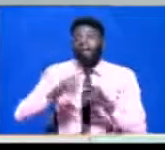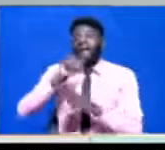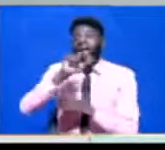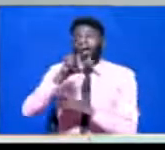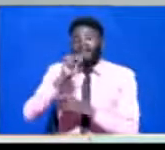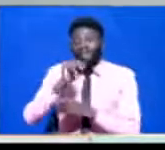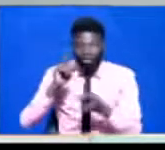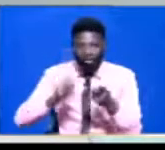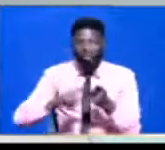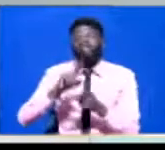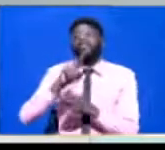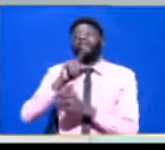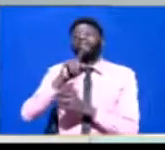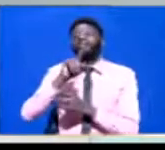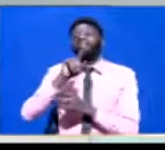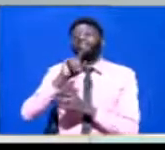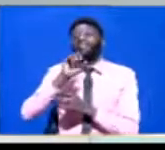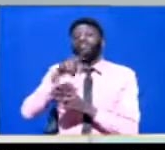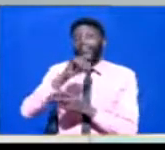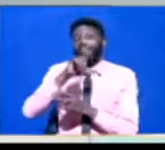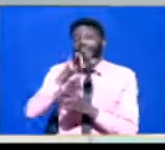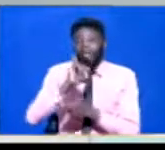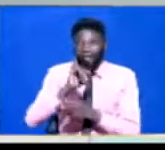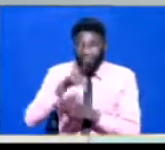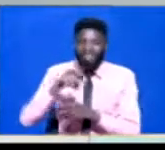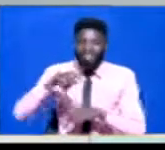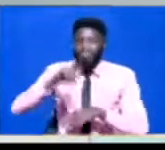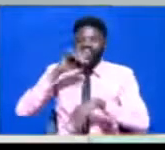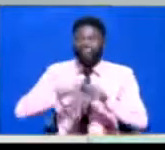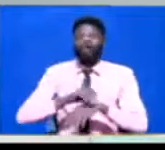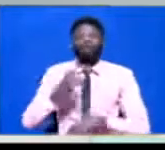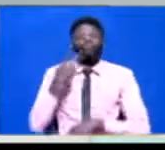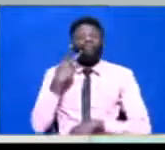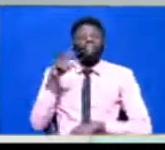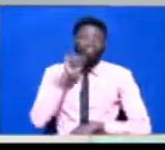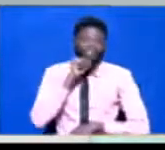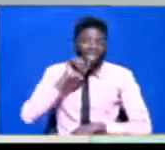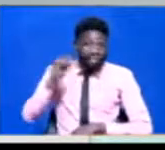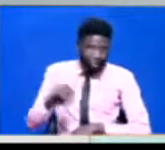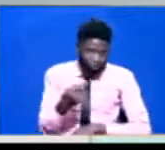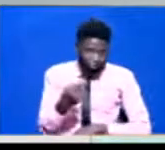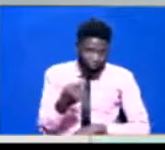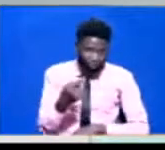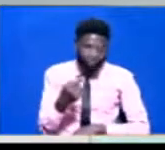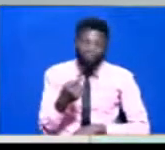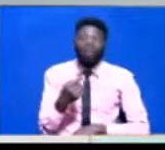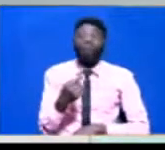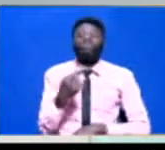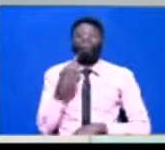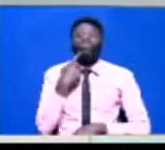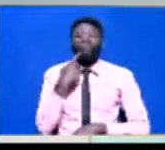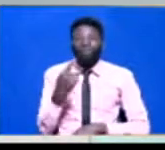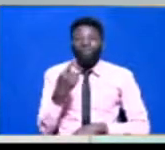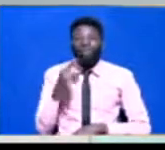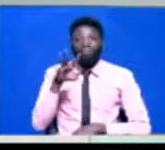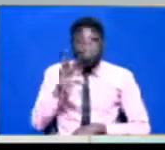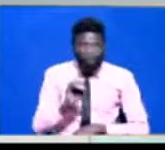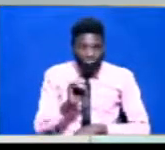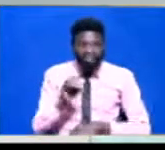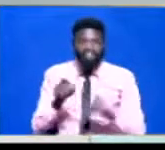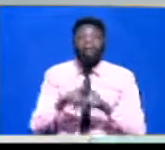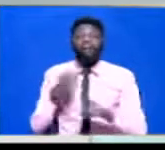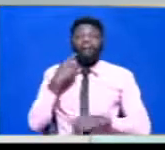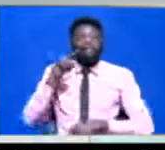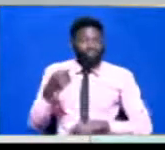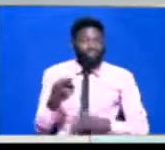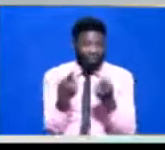Phillip Muthuni, received ₦250,000, ₹150,000 and ₹100,000 prizes respectively